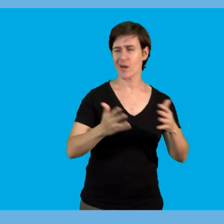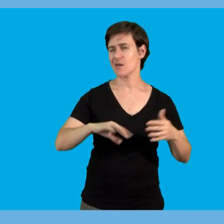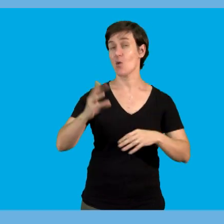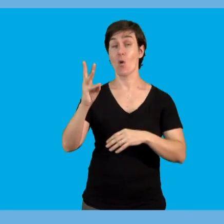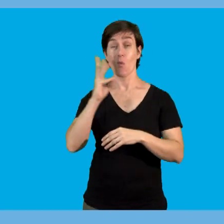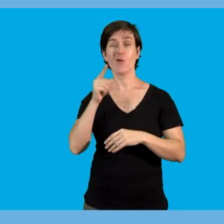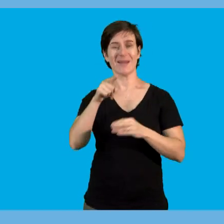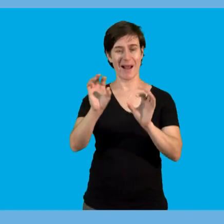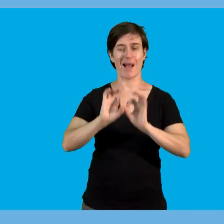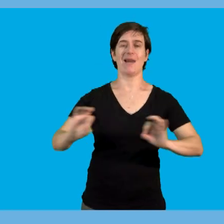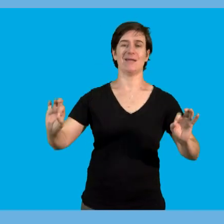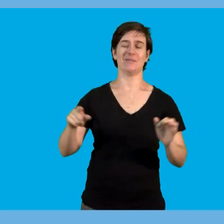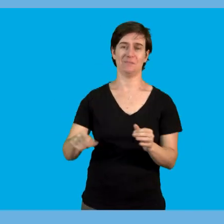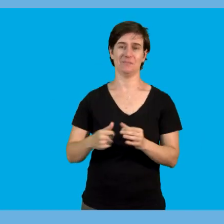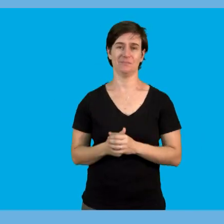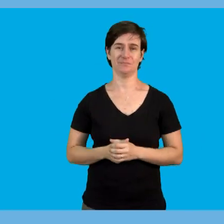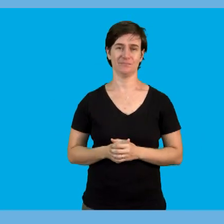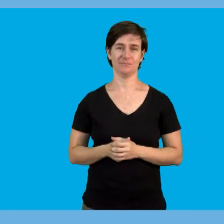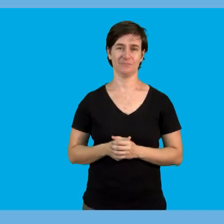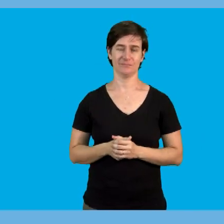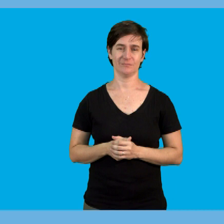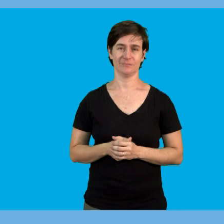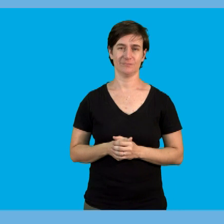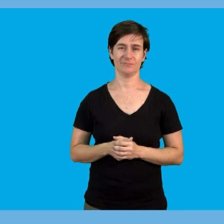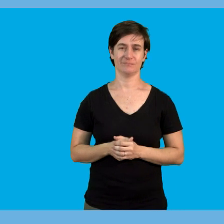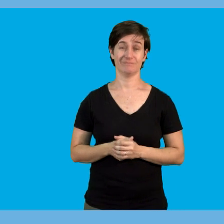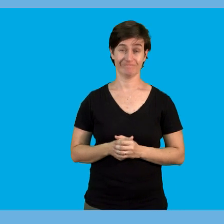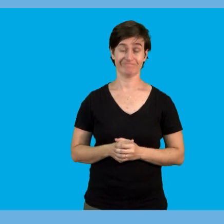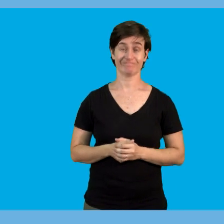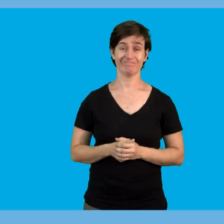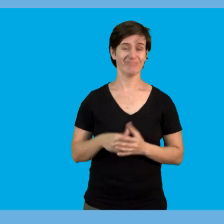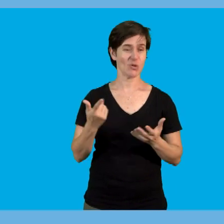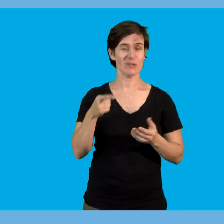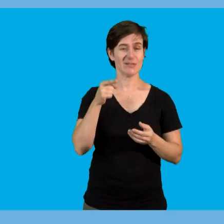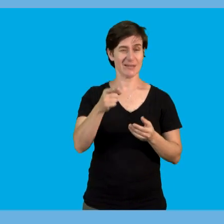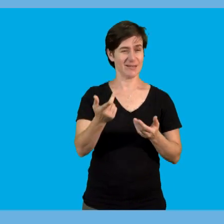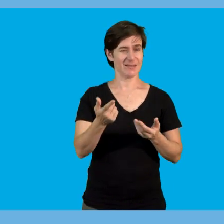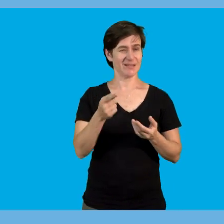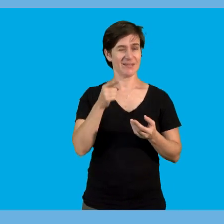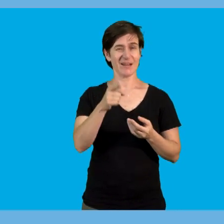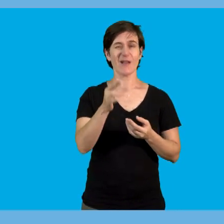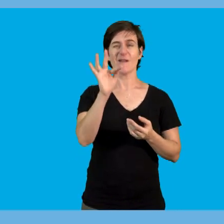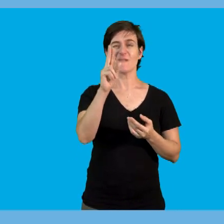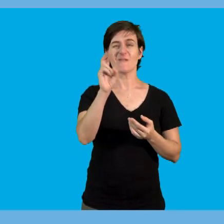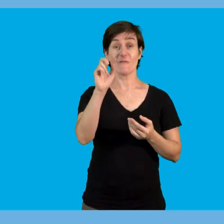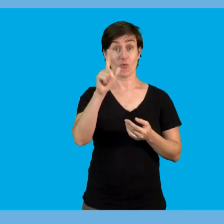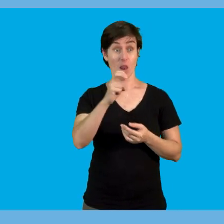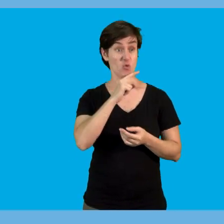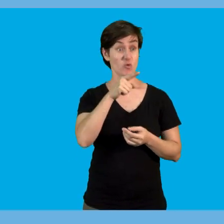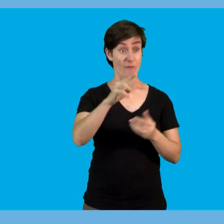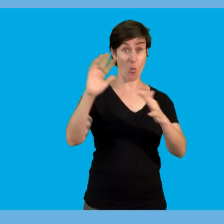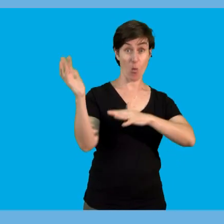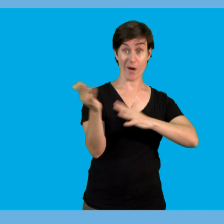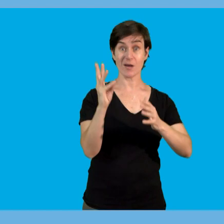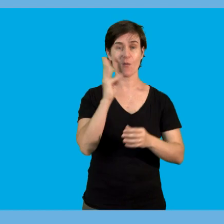any greenhouse gases, or none of them are going to be causing any pollution because there is no fuel that is being used in any of